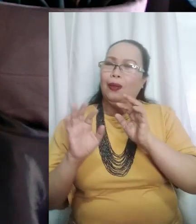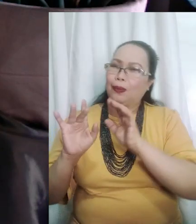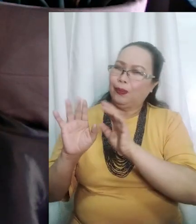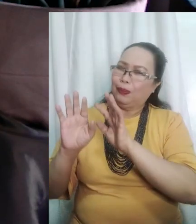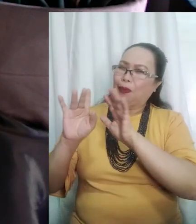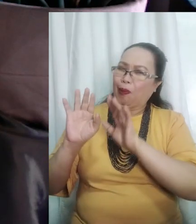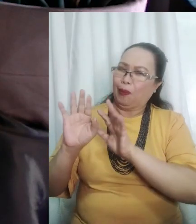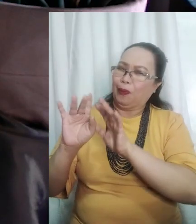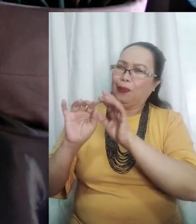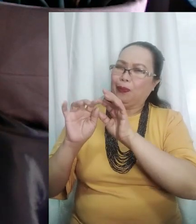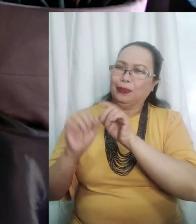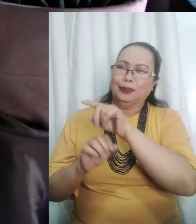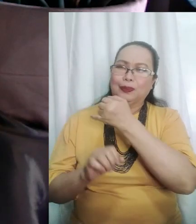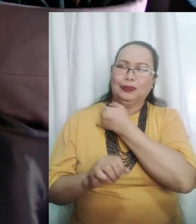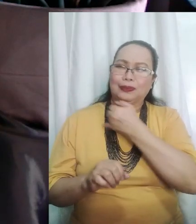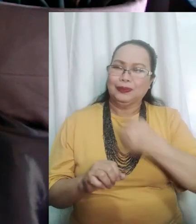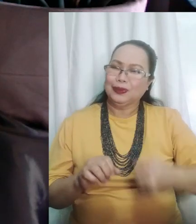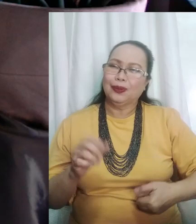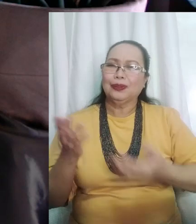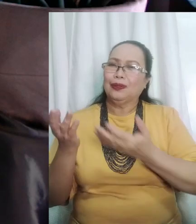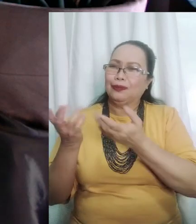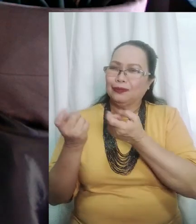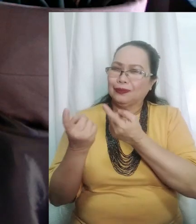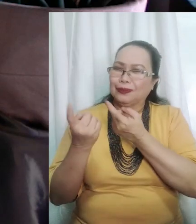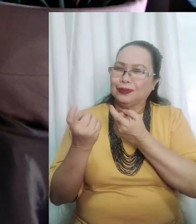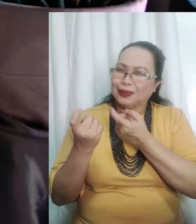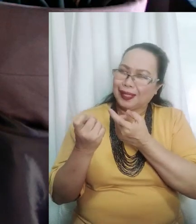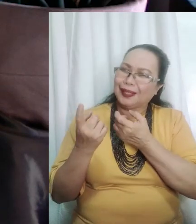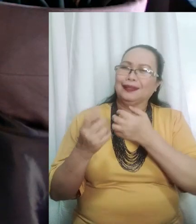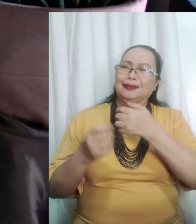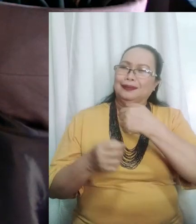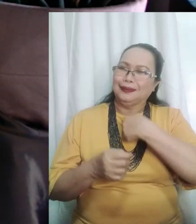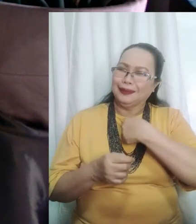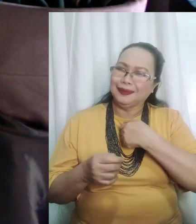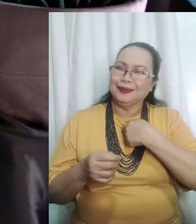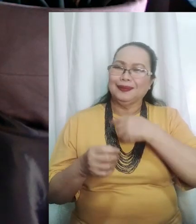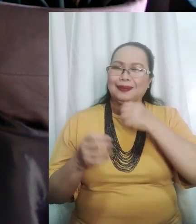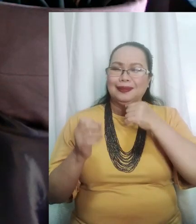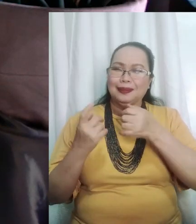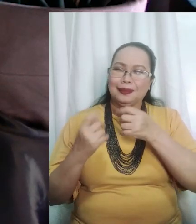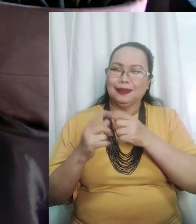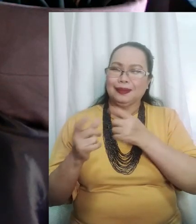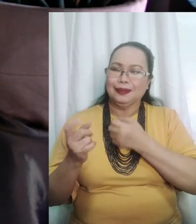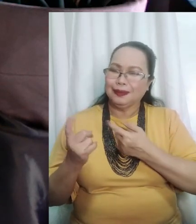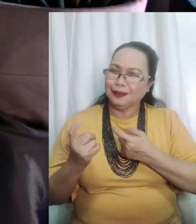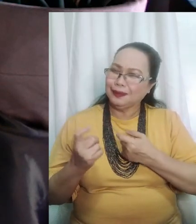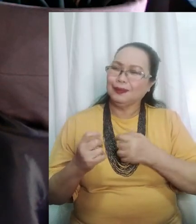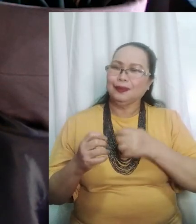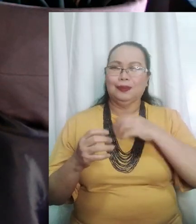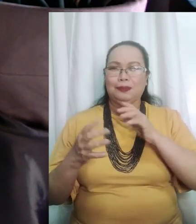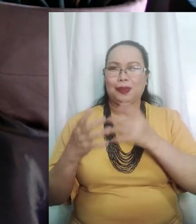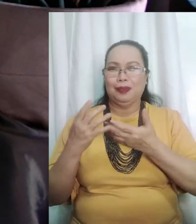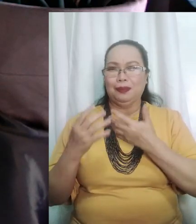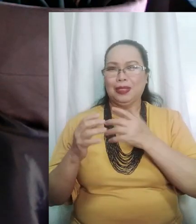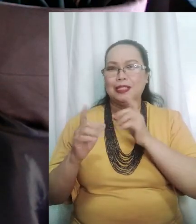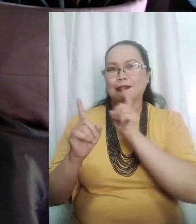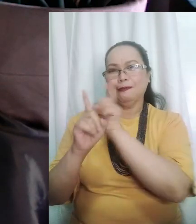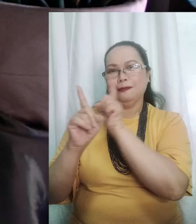him a song, pag sila lang, no? Joseph, lumapit ka, da-da-da-da-da-da, ganyan, di